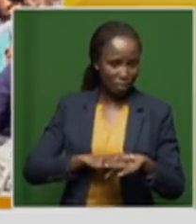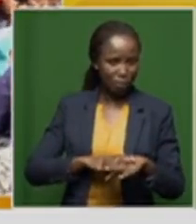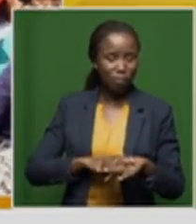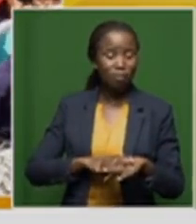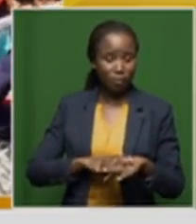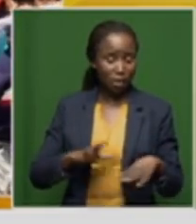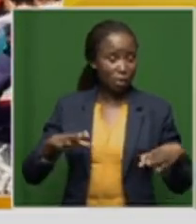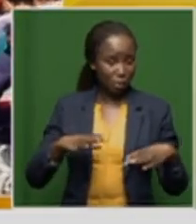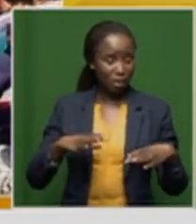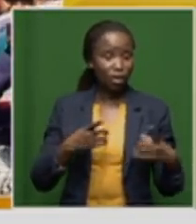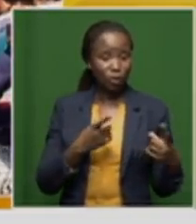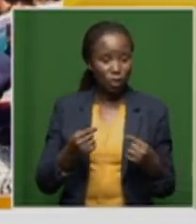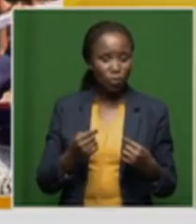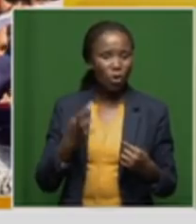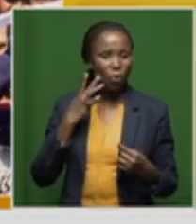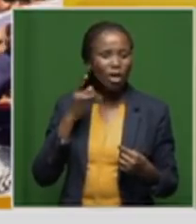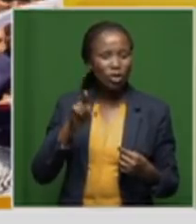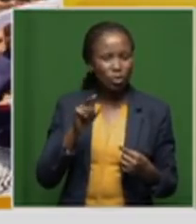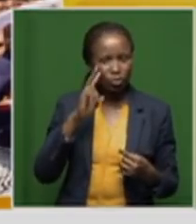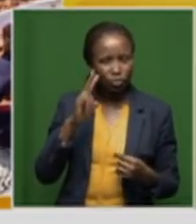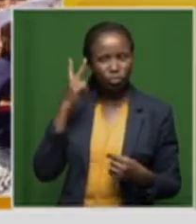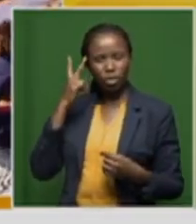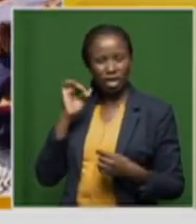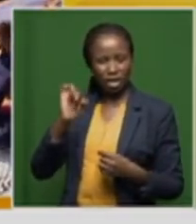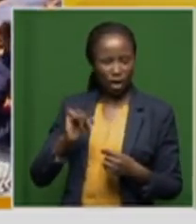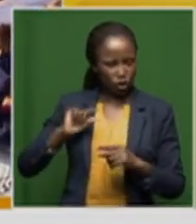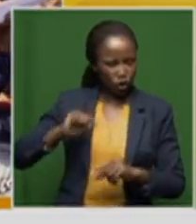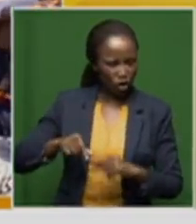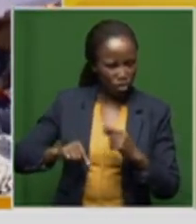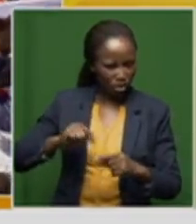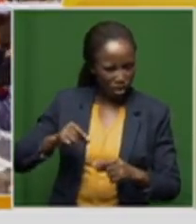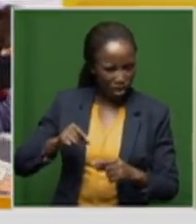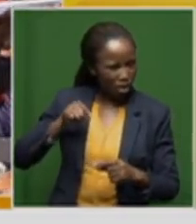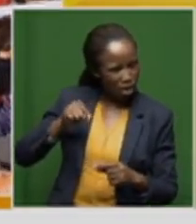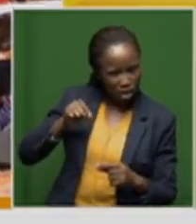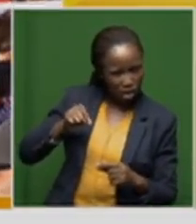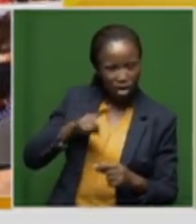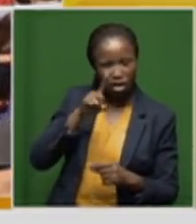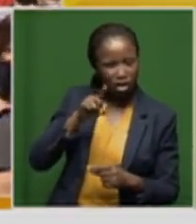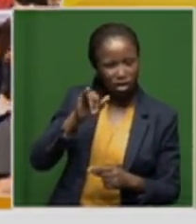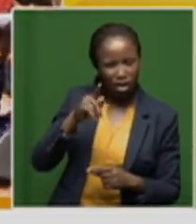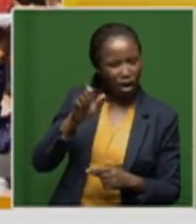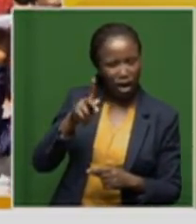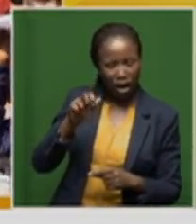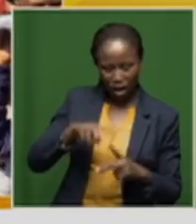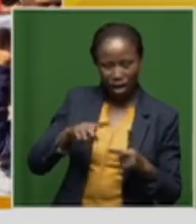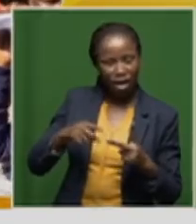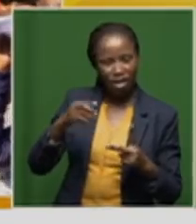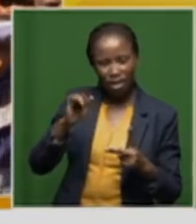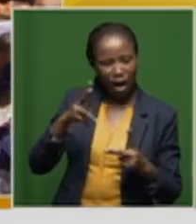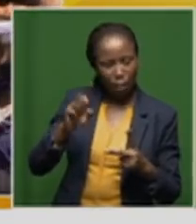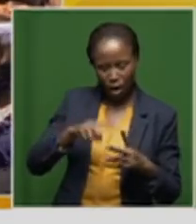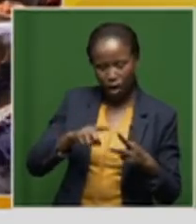of the ANC, particularly when you reflect on their generation. What does that generation of Sihle Zikalala, Malusi Gigaba and